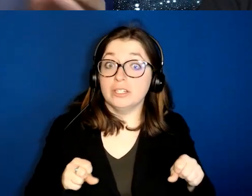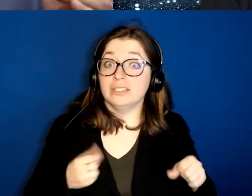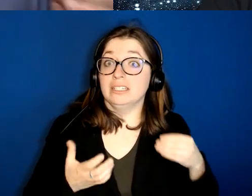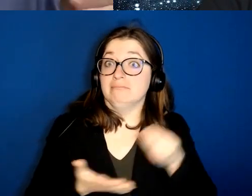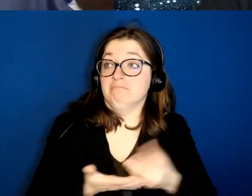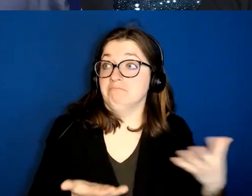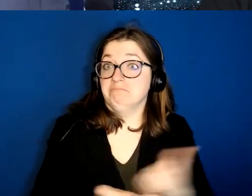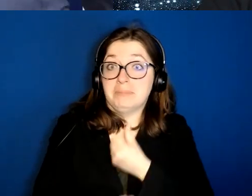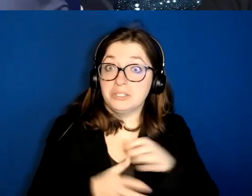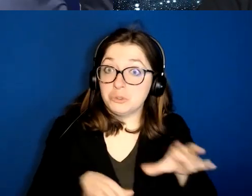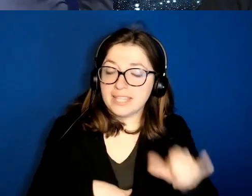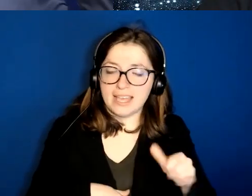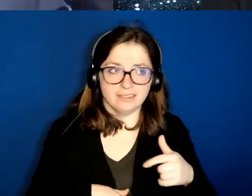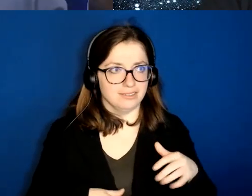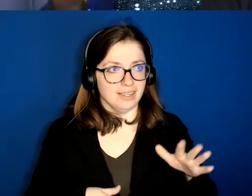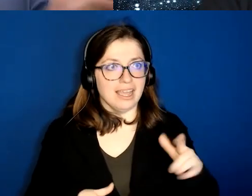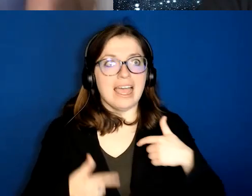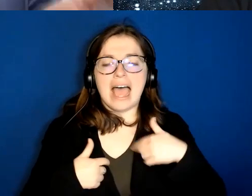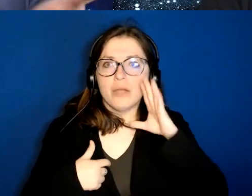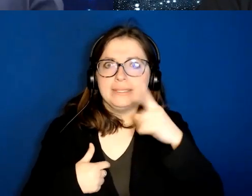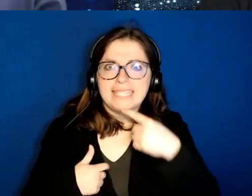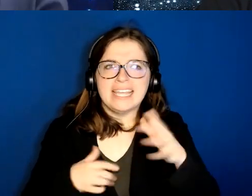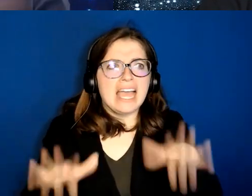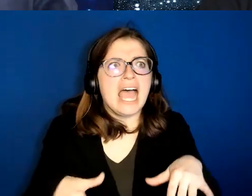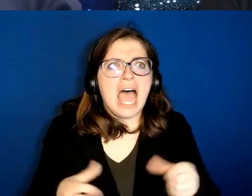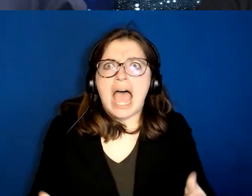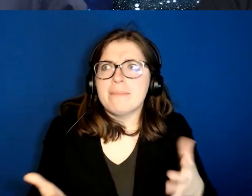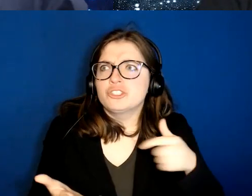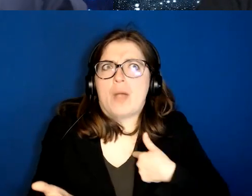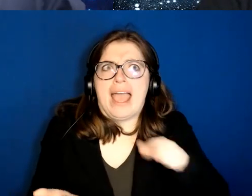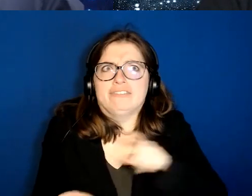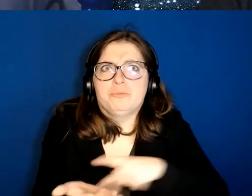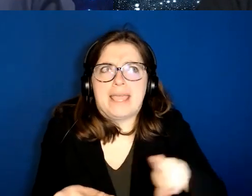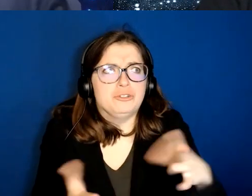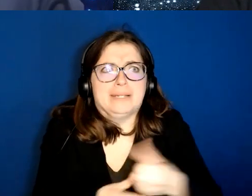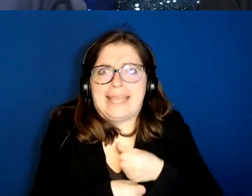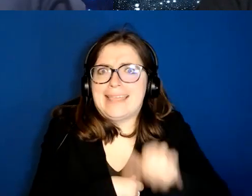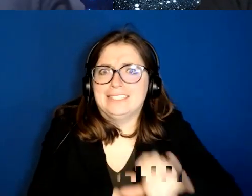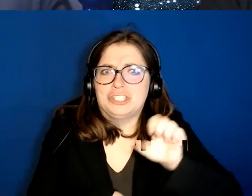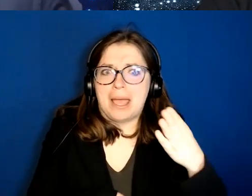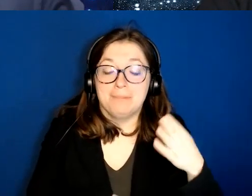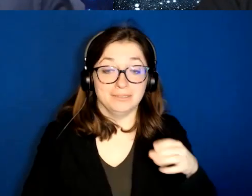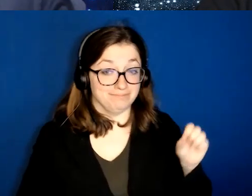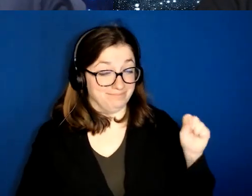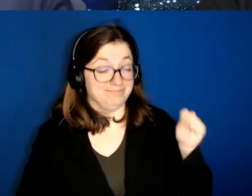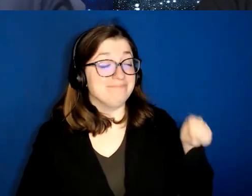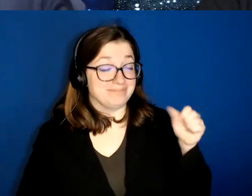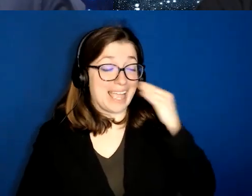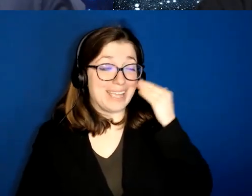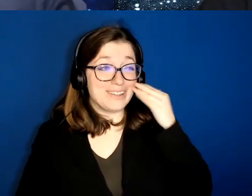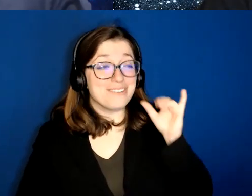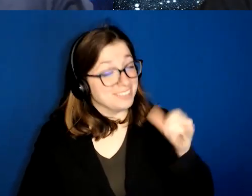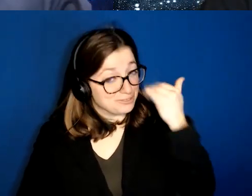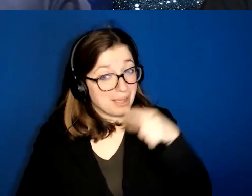I would have said, how much do I have to pay to get that job? I know. That's why the students are so happy. And the